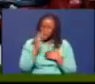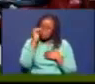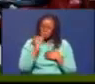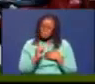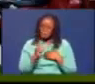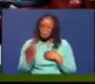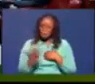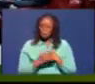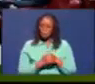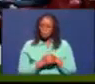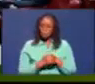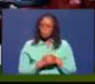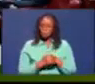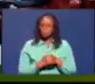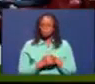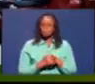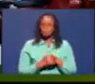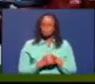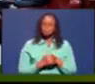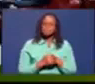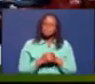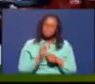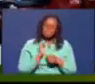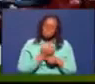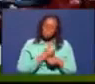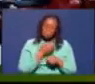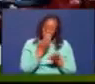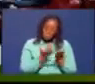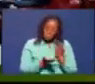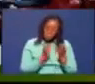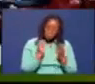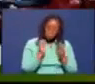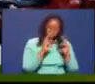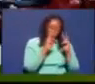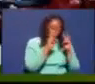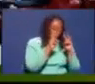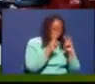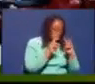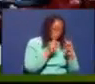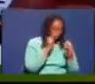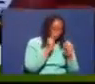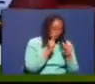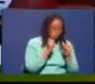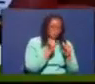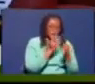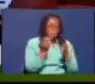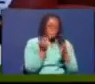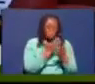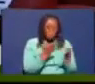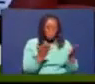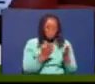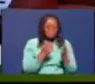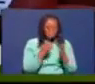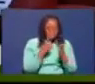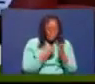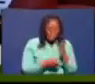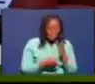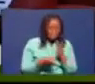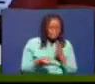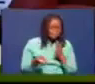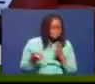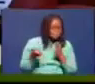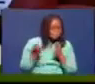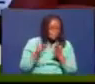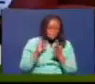other committees, which other commodities are taxed to this direction? Because I think that's exactly what's going to help us as a